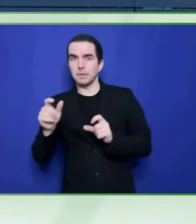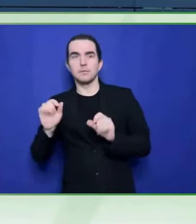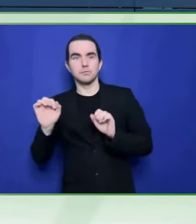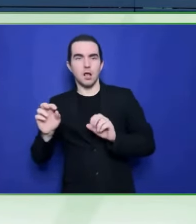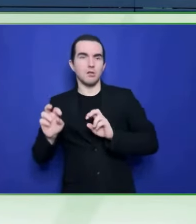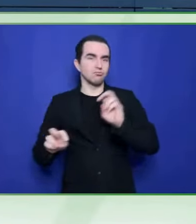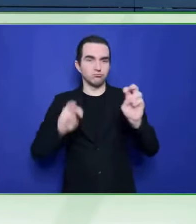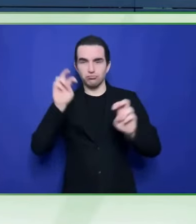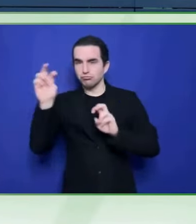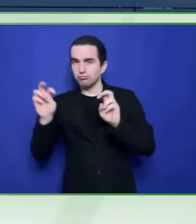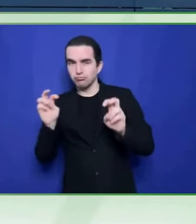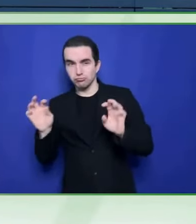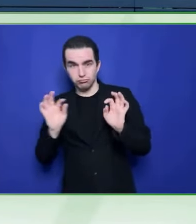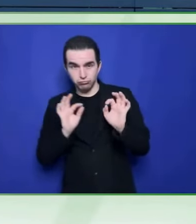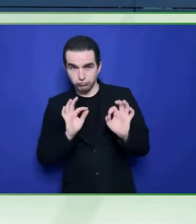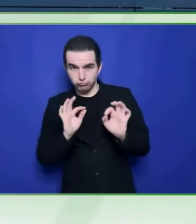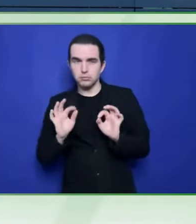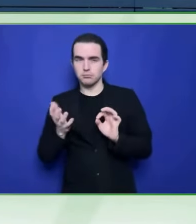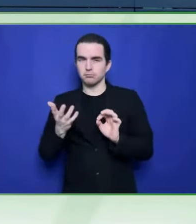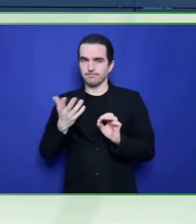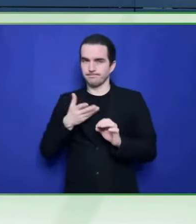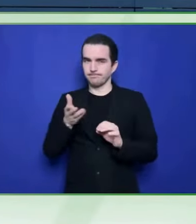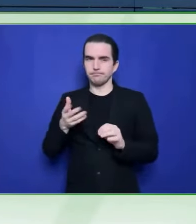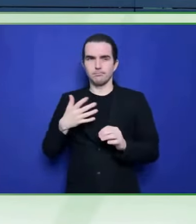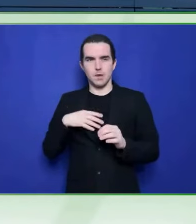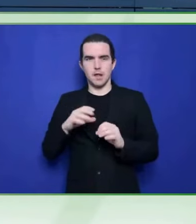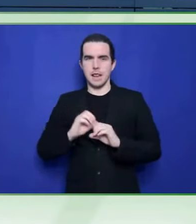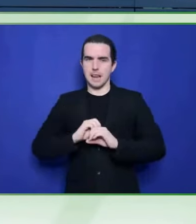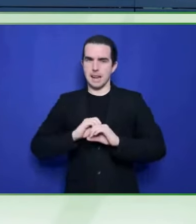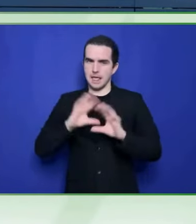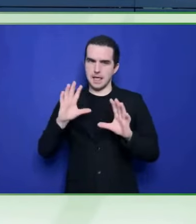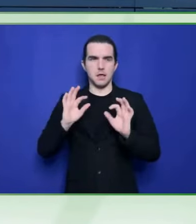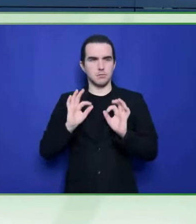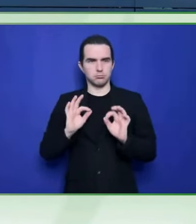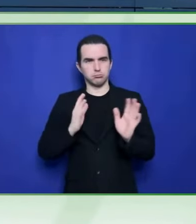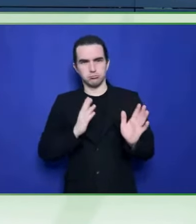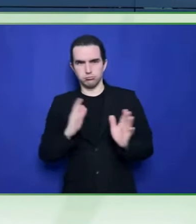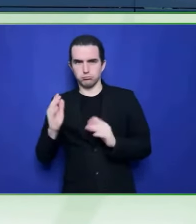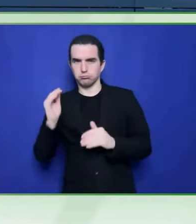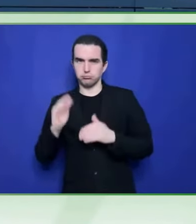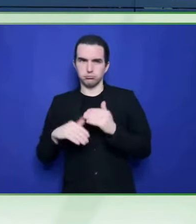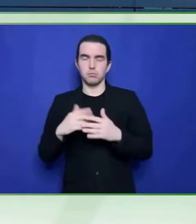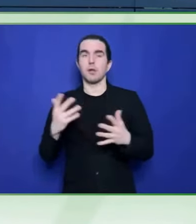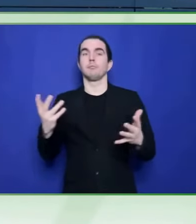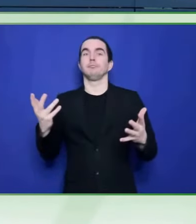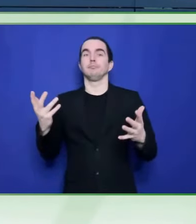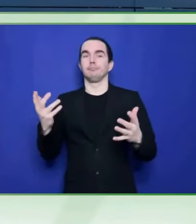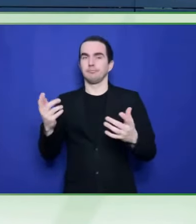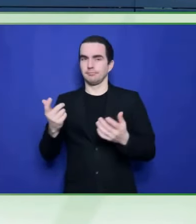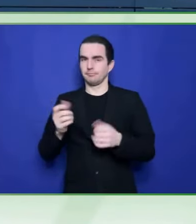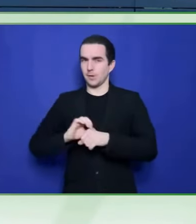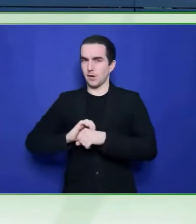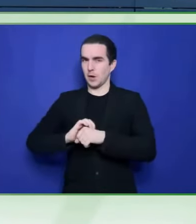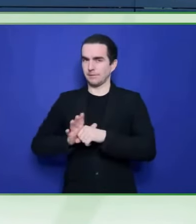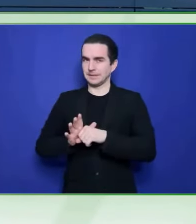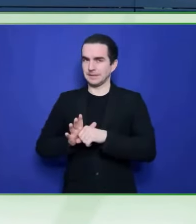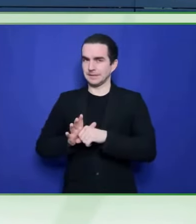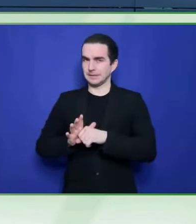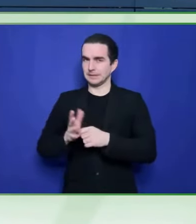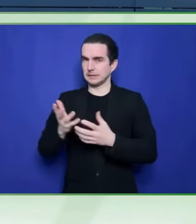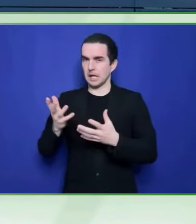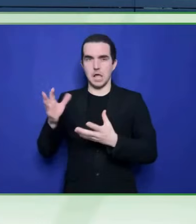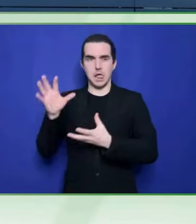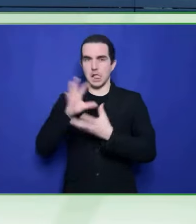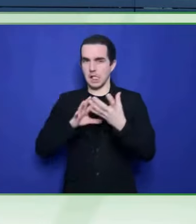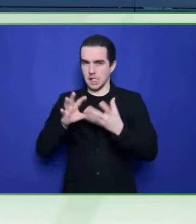an excuse which can be used for years of underinvestment. But there are some glimmers of hope. We're